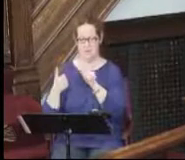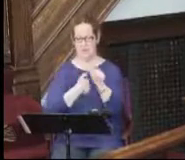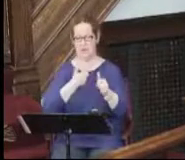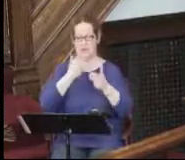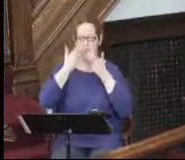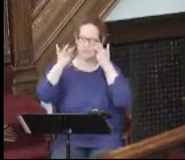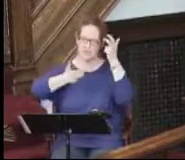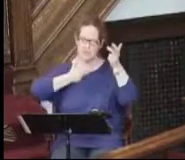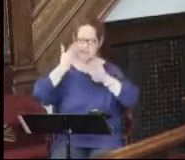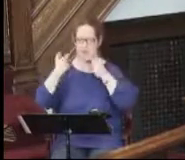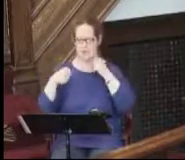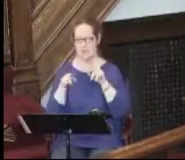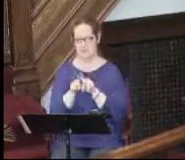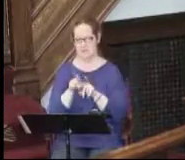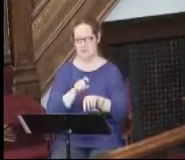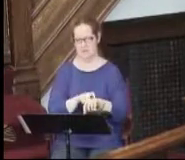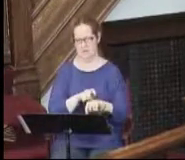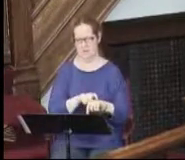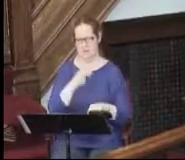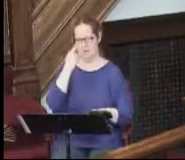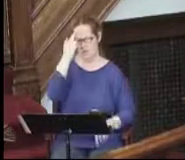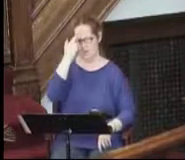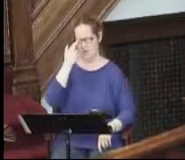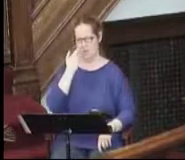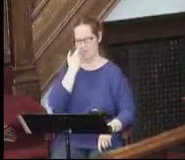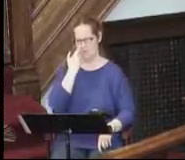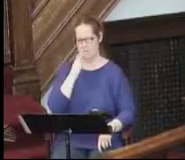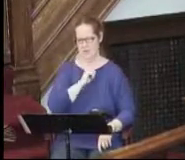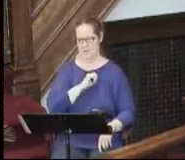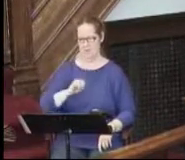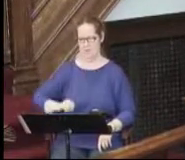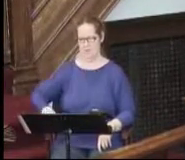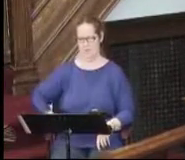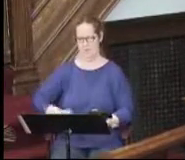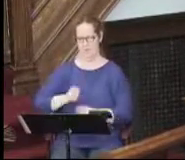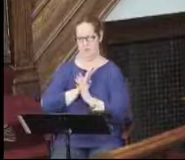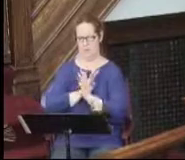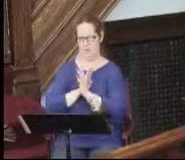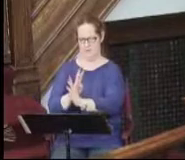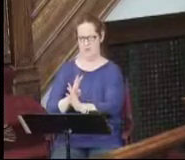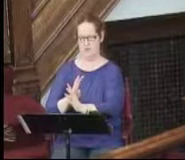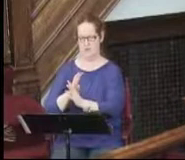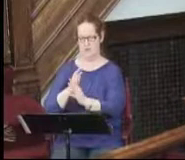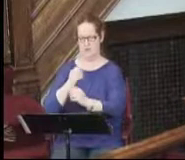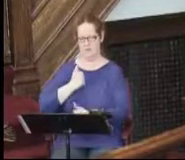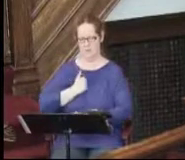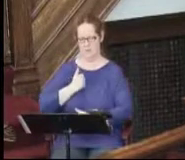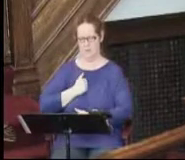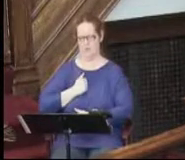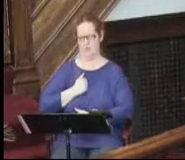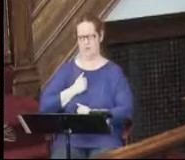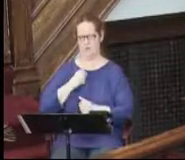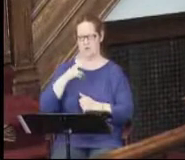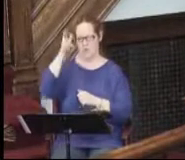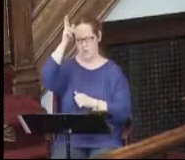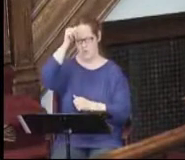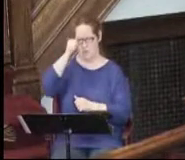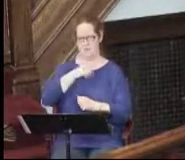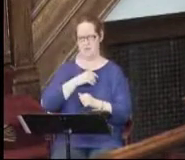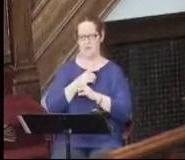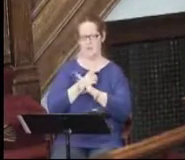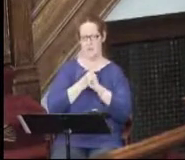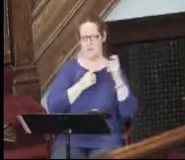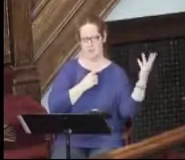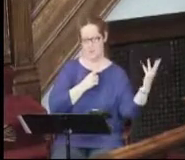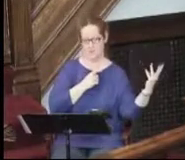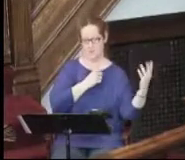followers. At the same time, a Roman emperor procession of troops and cavalry entered the city from the